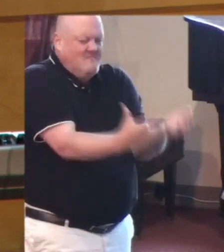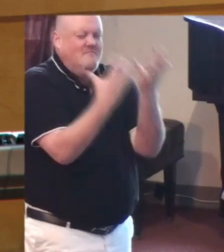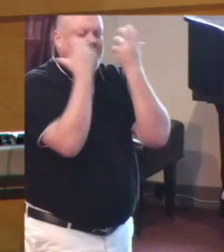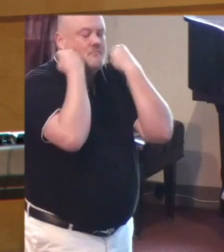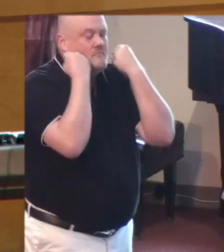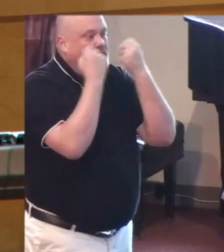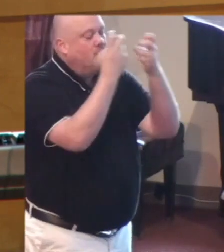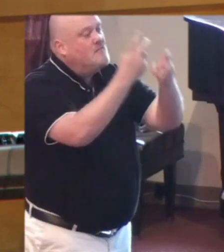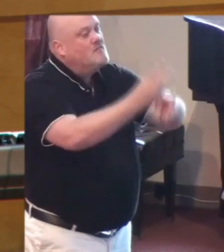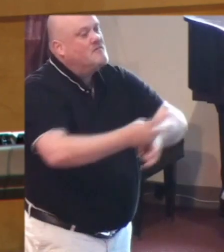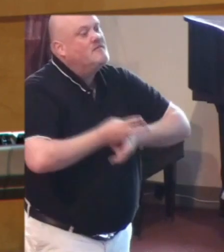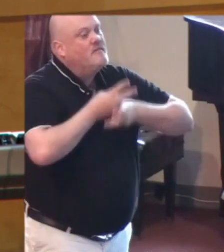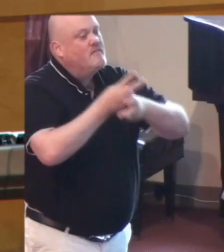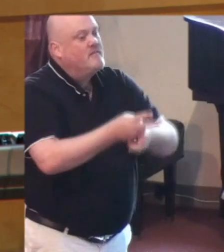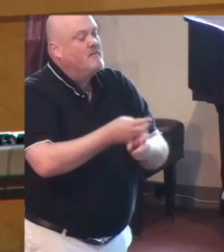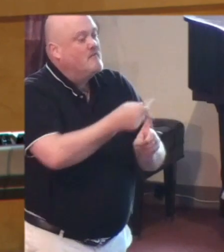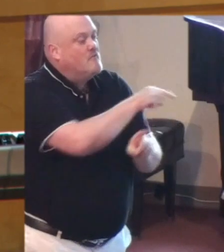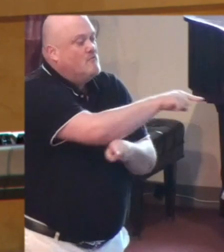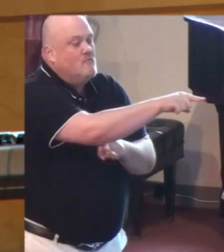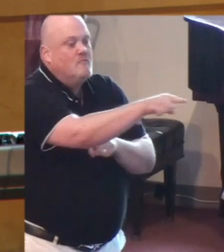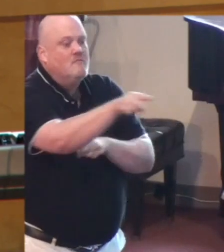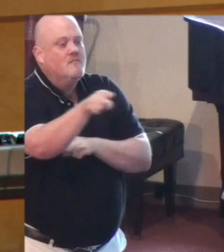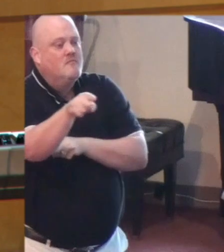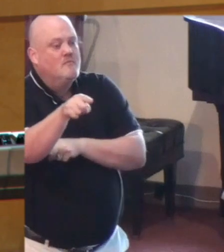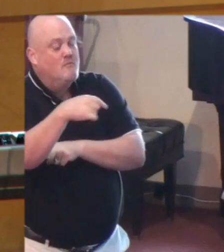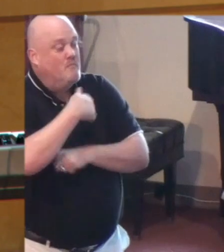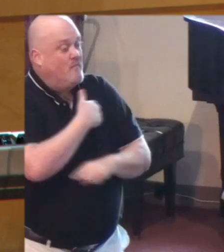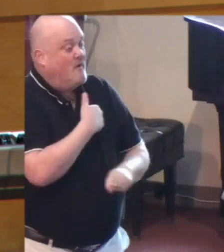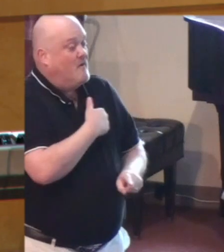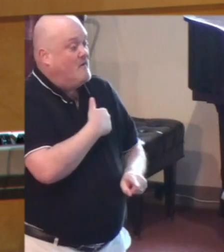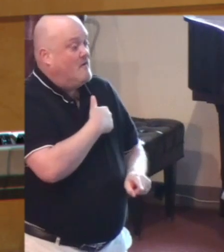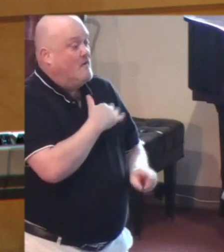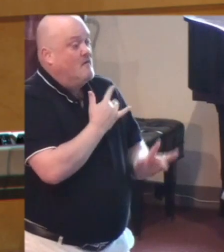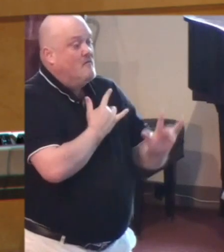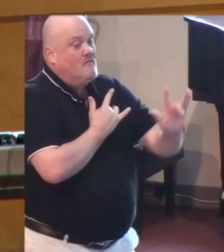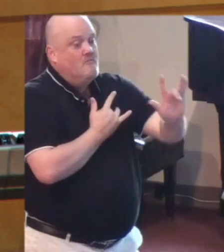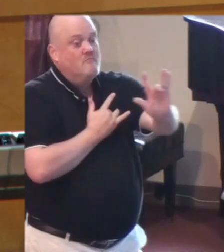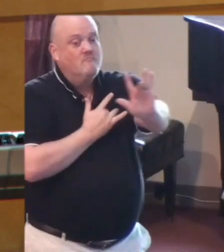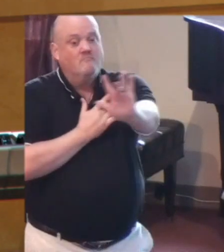of yourself. My heart is with you.